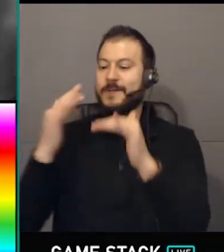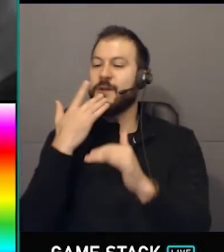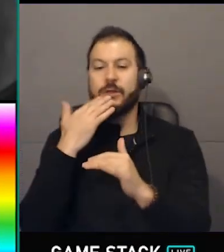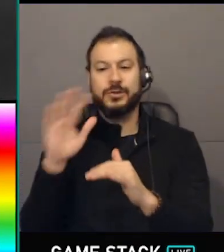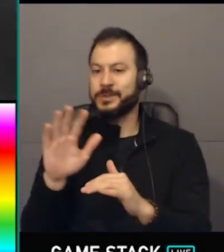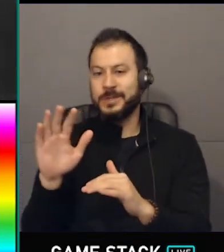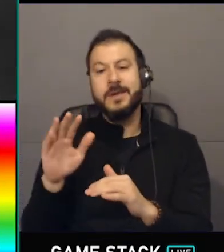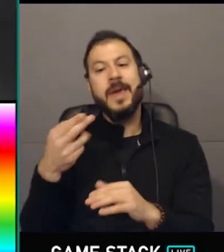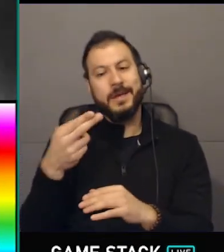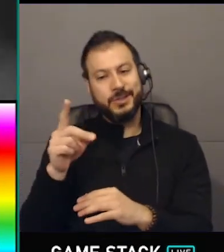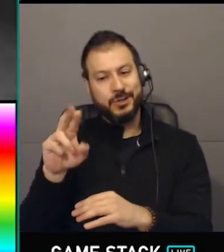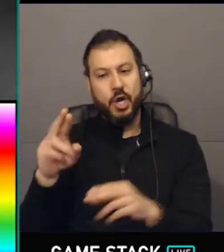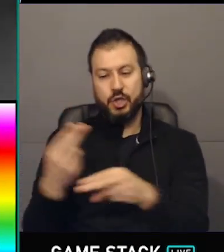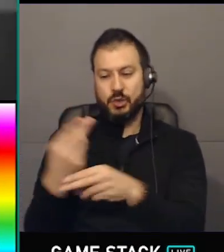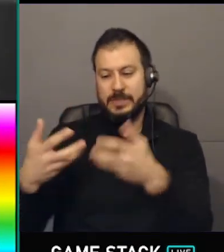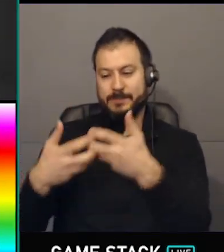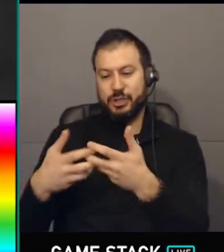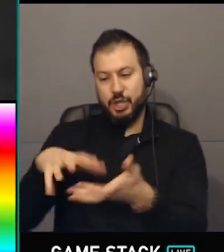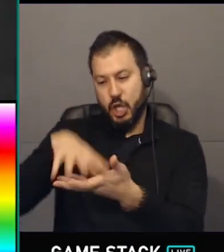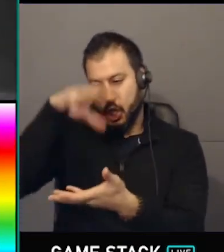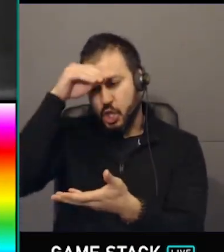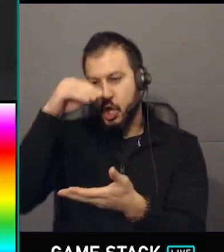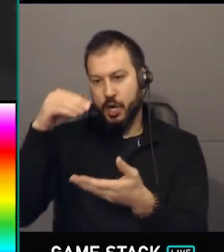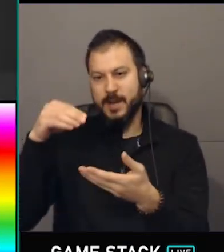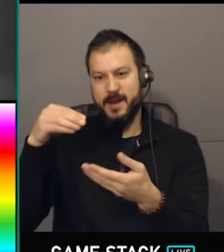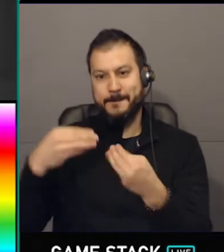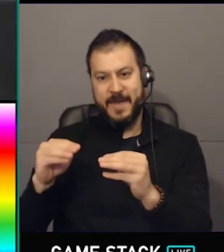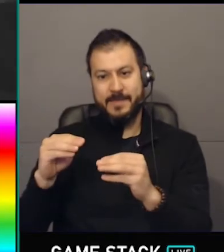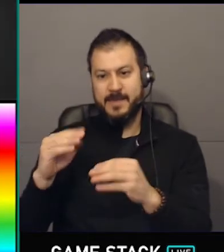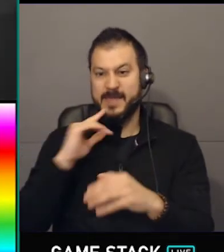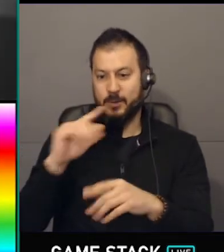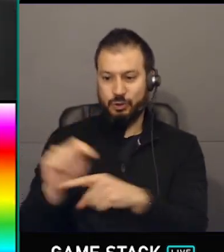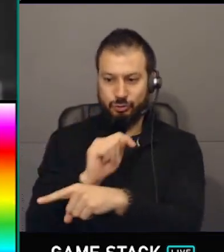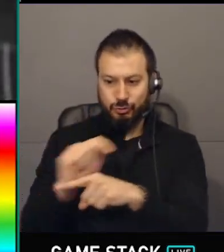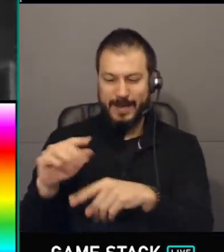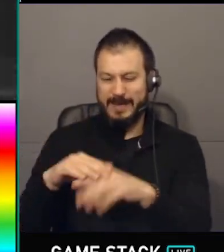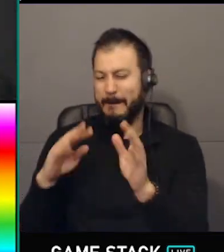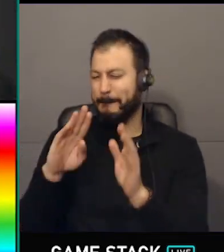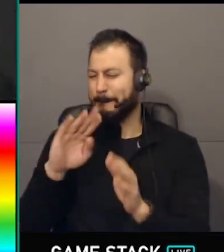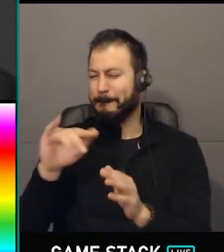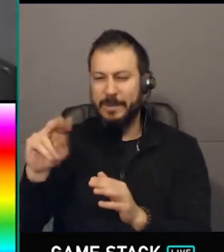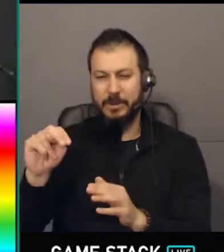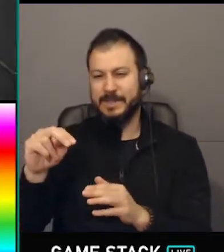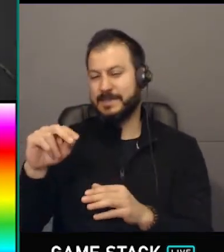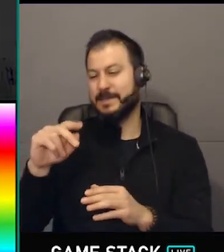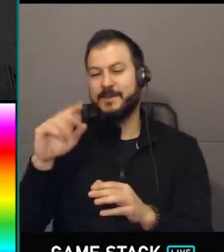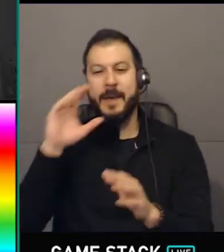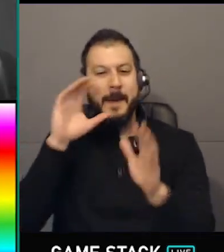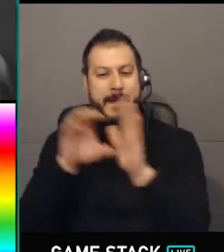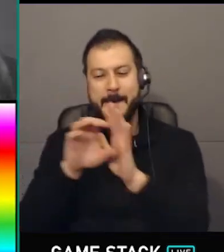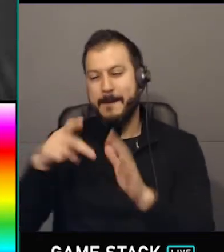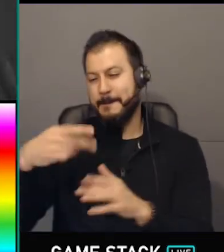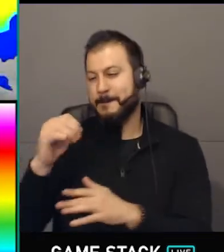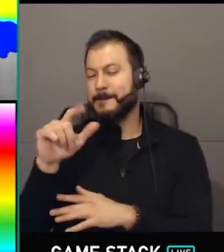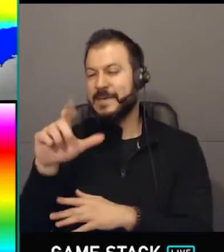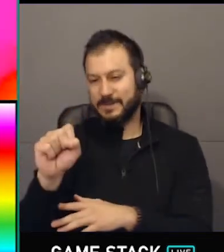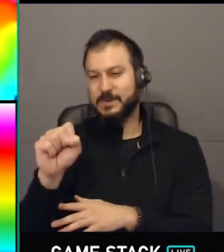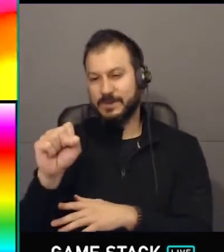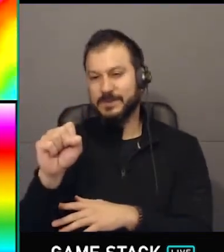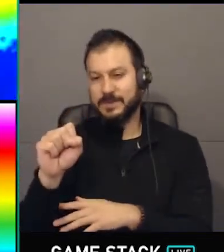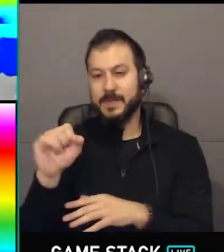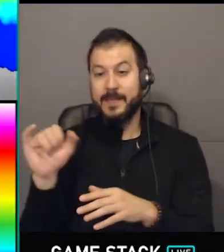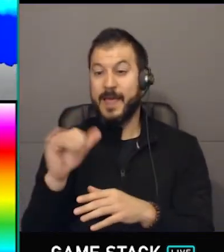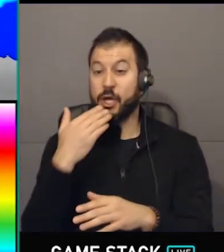uses a machine-learned method that was trained on billions of pixels of HDR game data. Just like good quality native